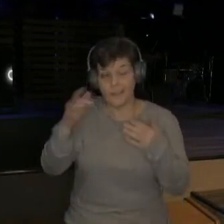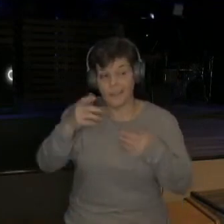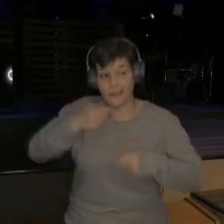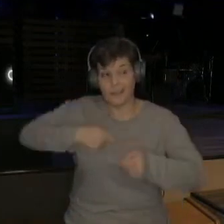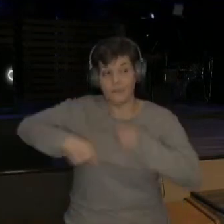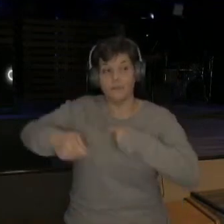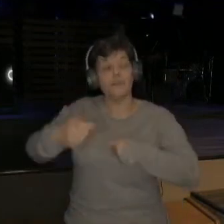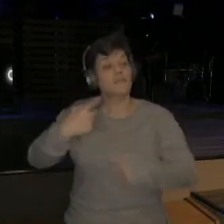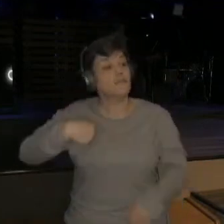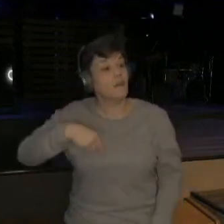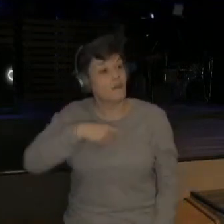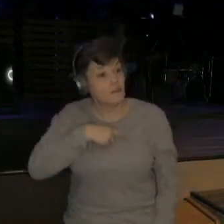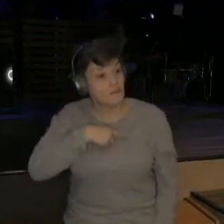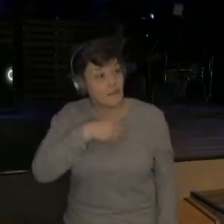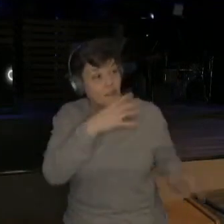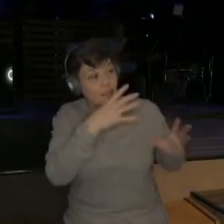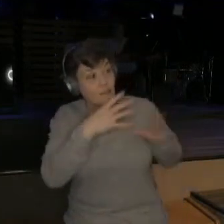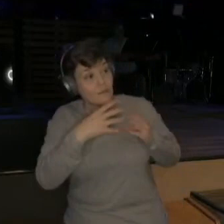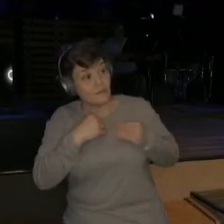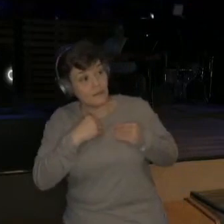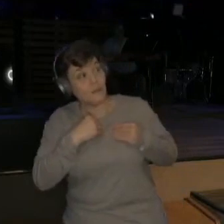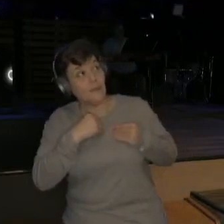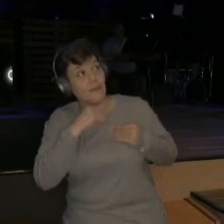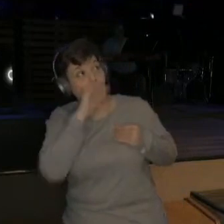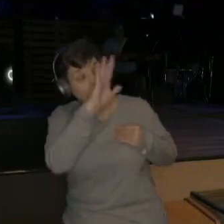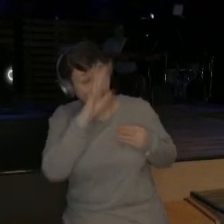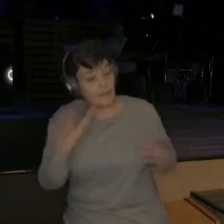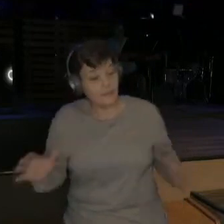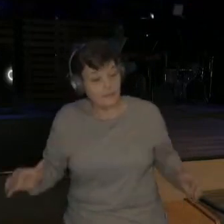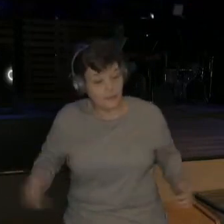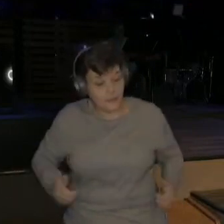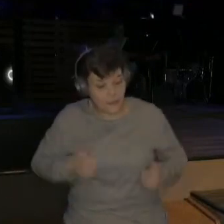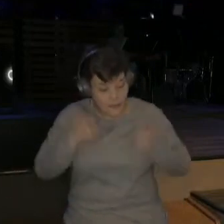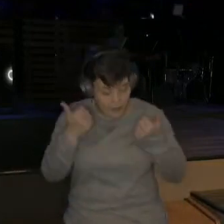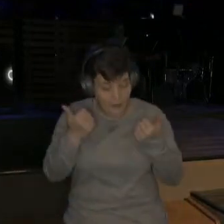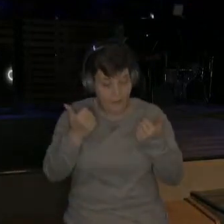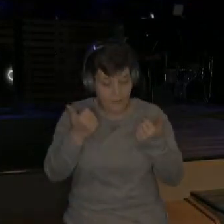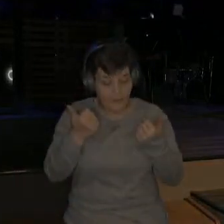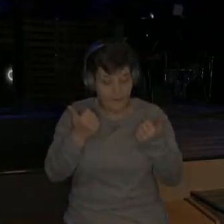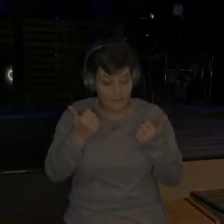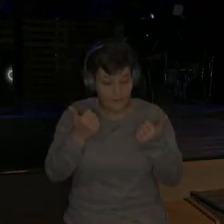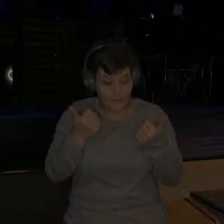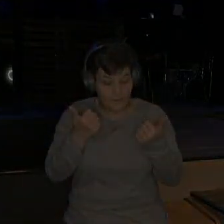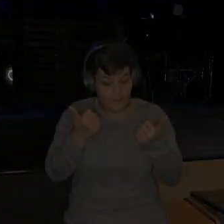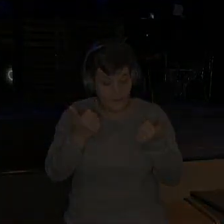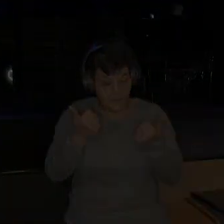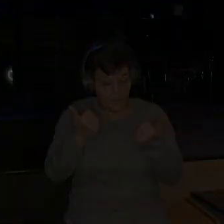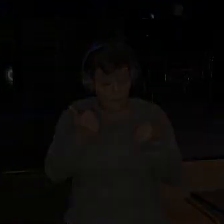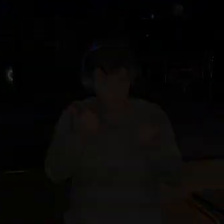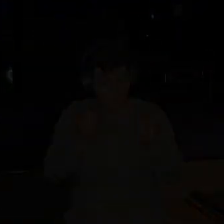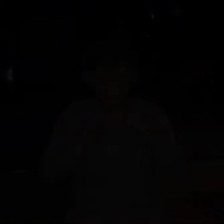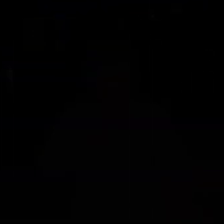he has done and live a life of abiding faith in him.